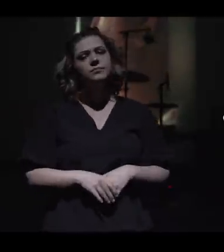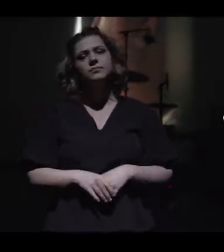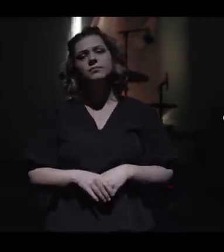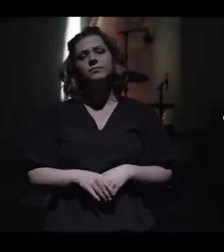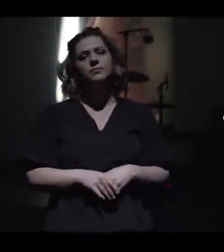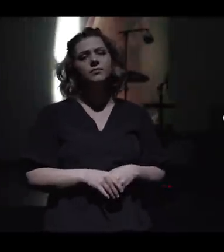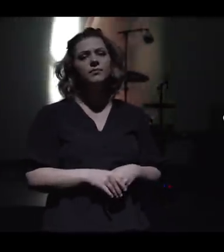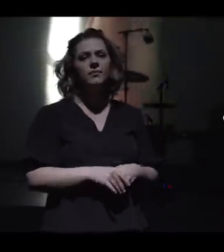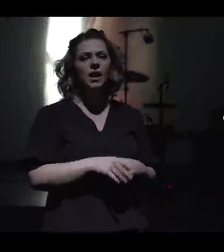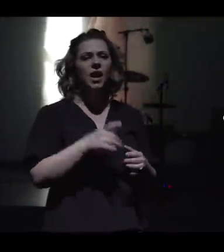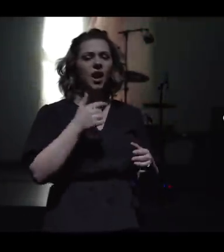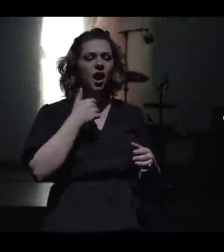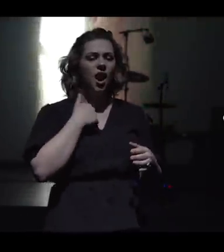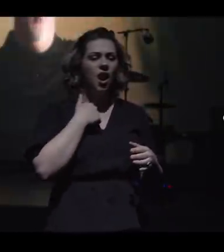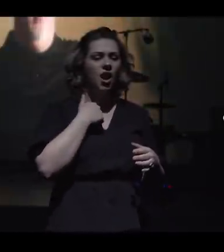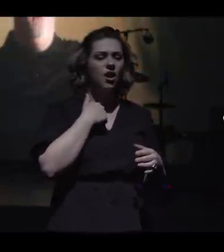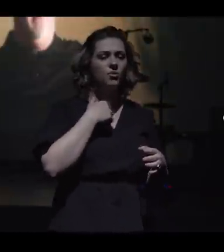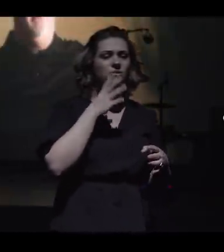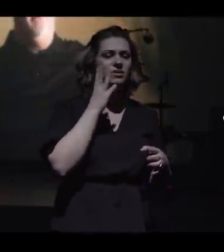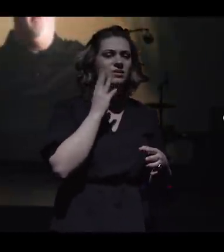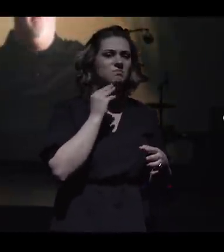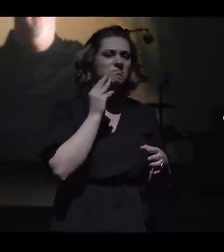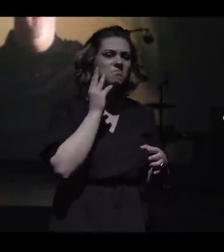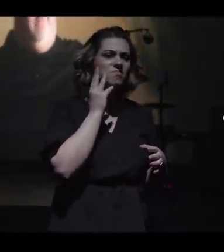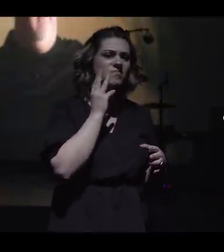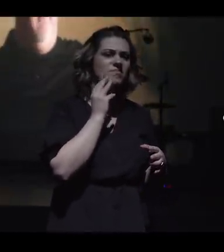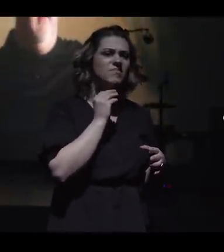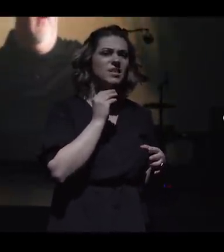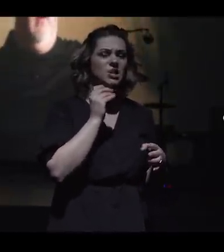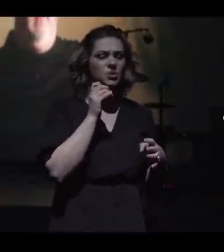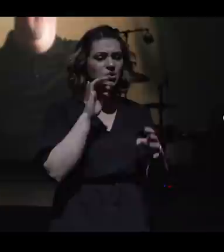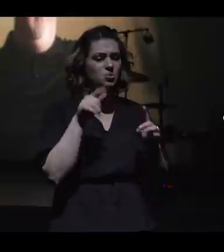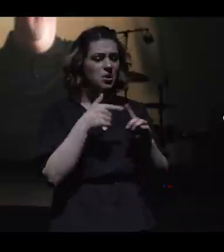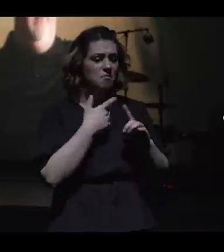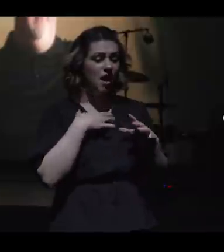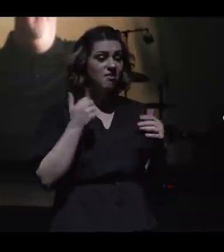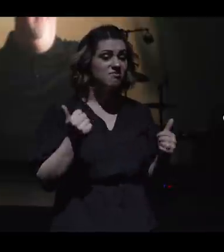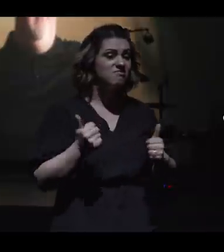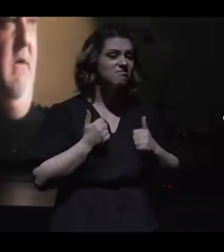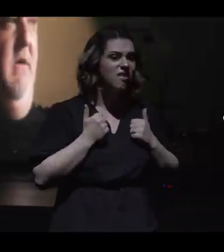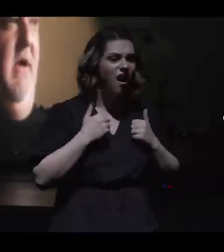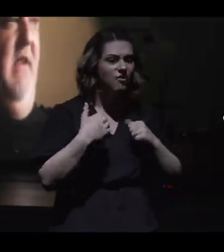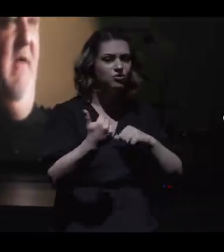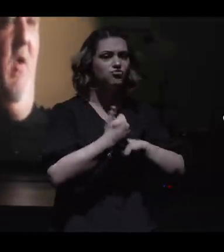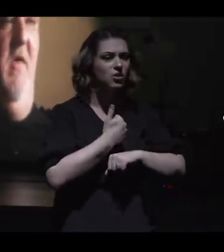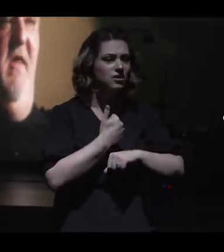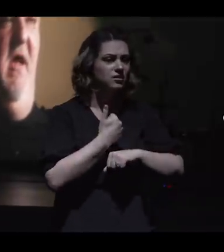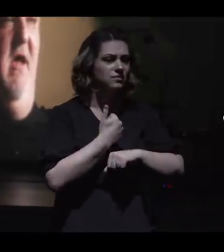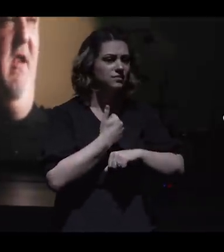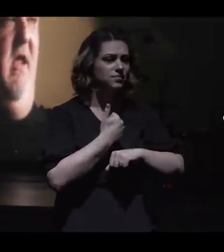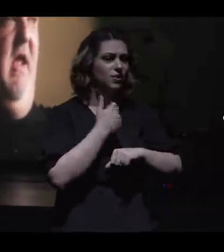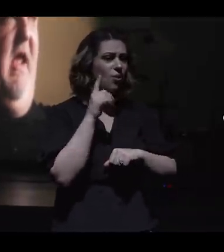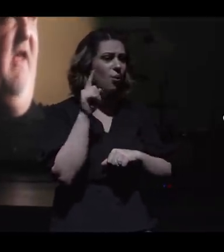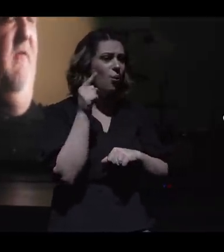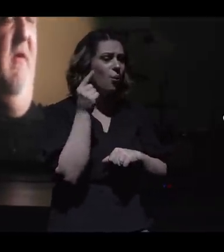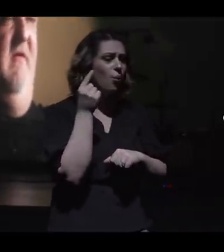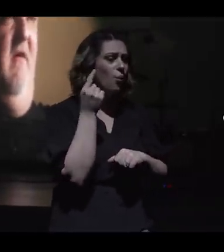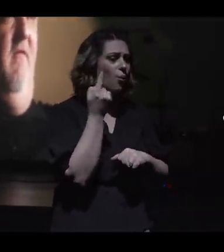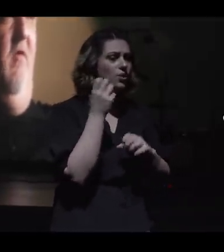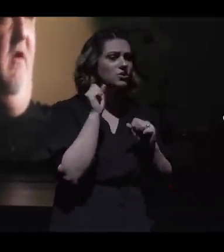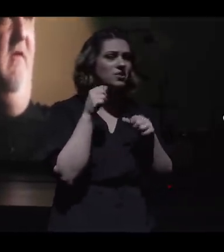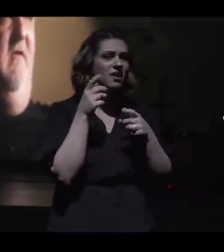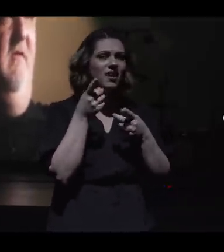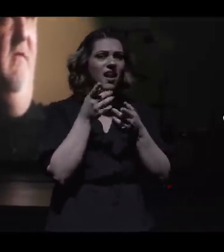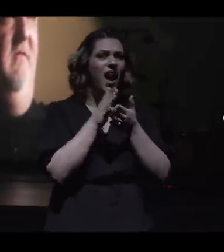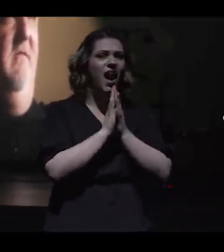I was at a place in my life where my life, my physical life, was threatened. And the only thing I could ask